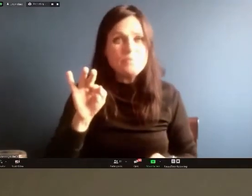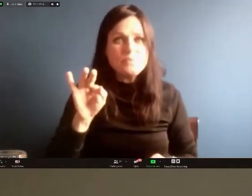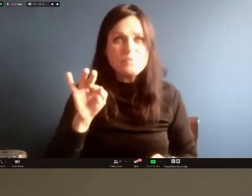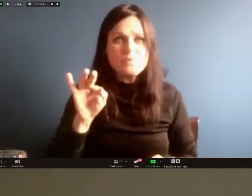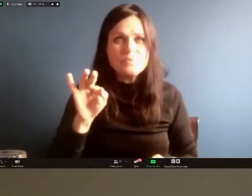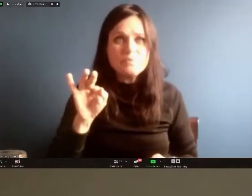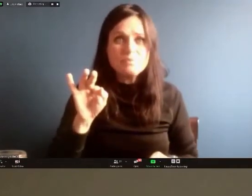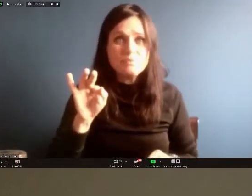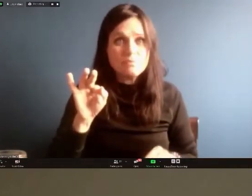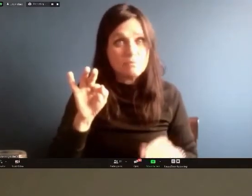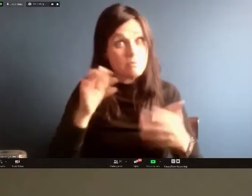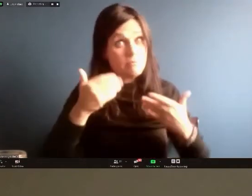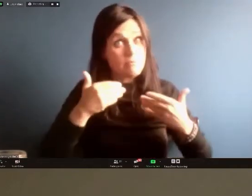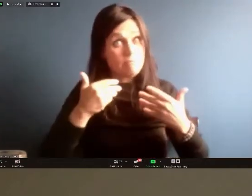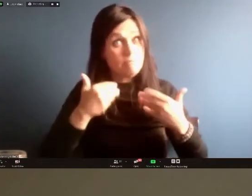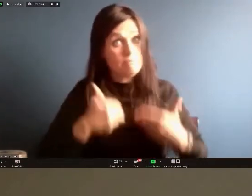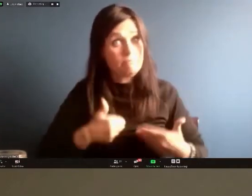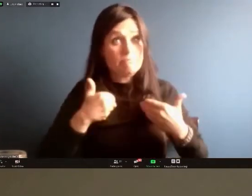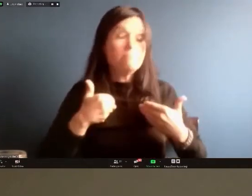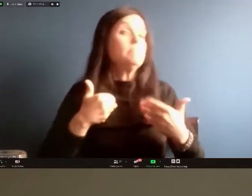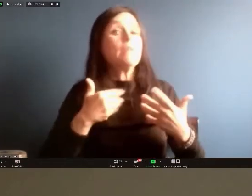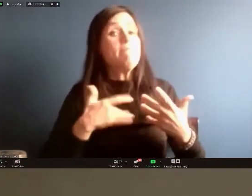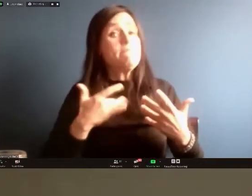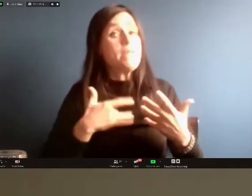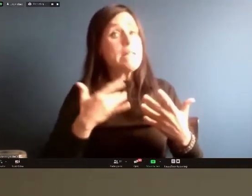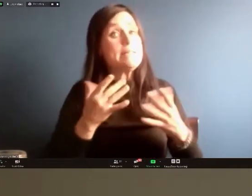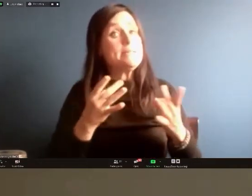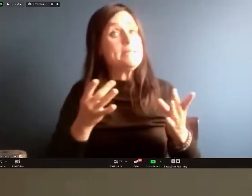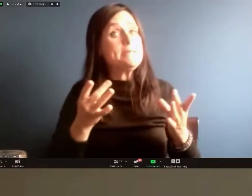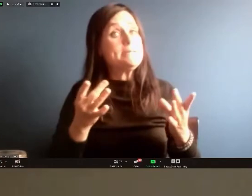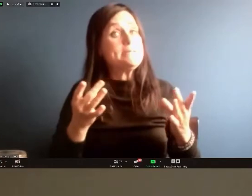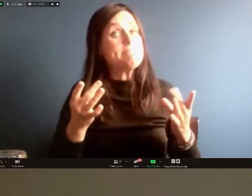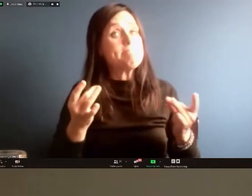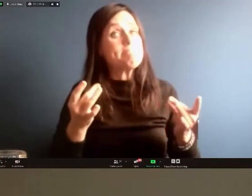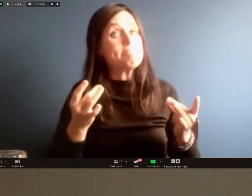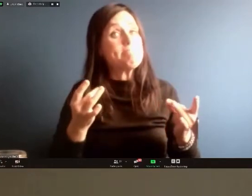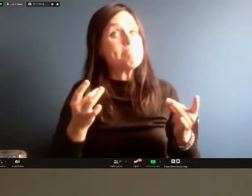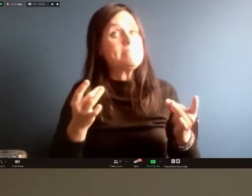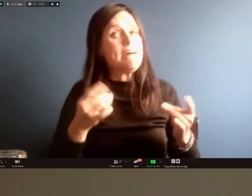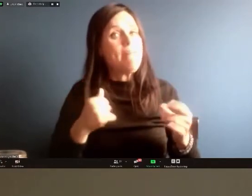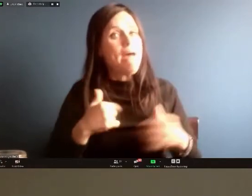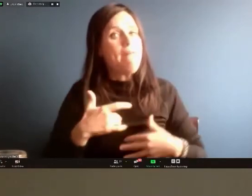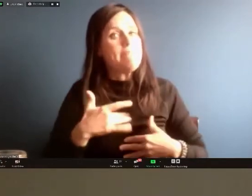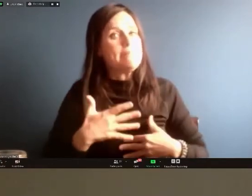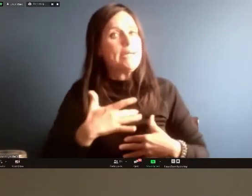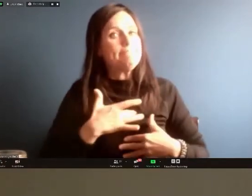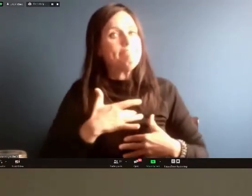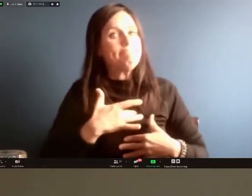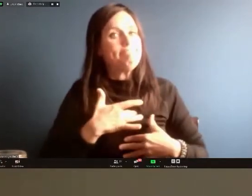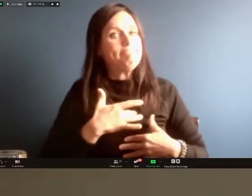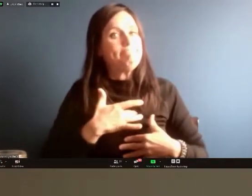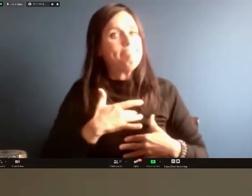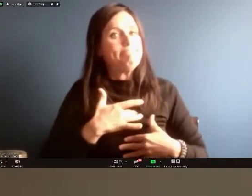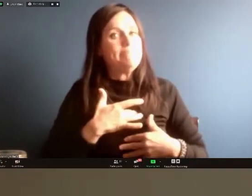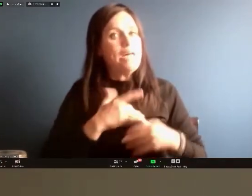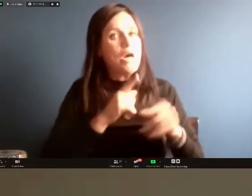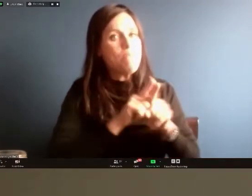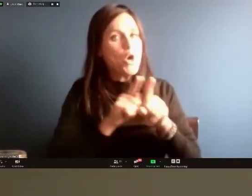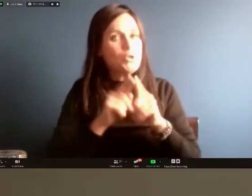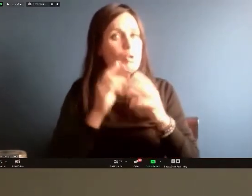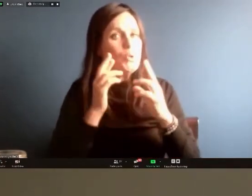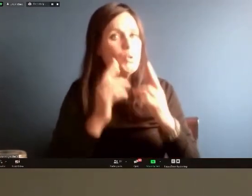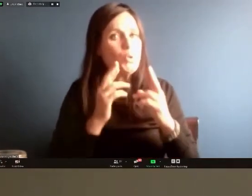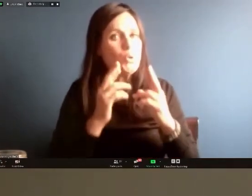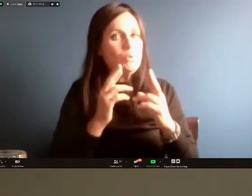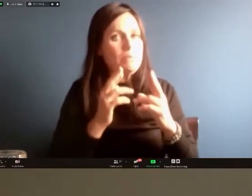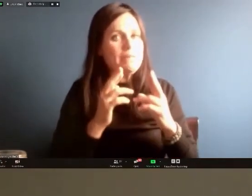I am finding it hard, that the mercenary part of me knows that I'm also hoping that that'll be kind of a